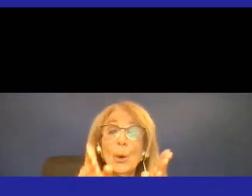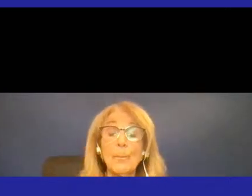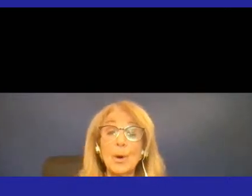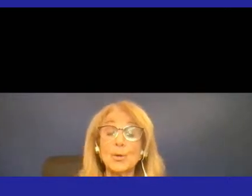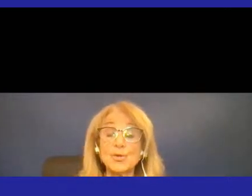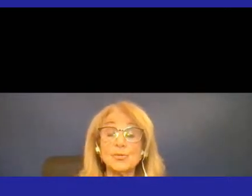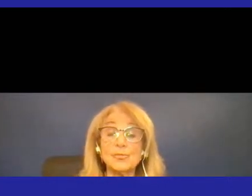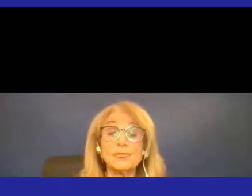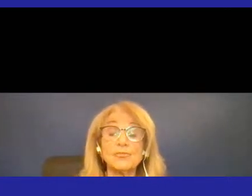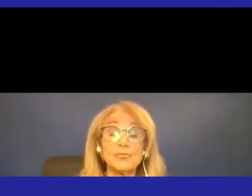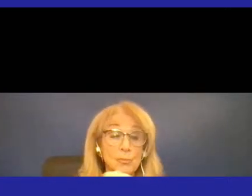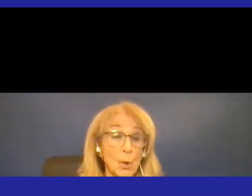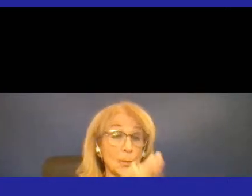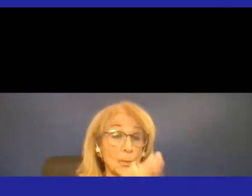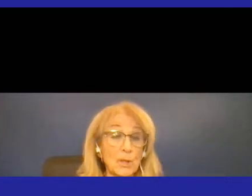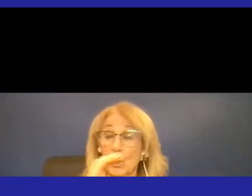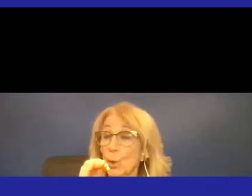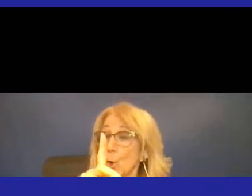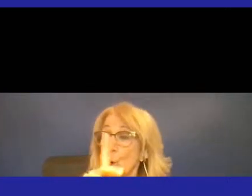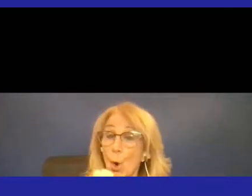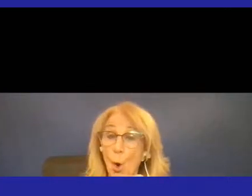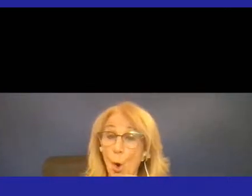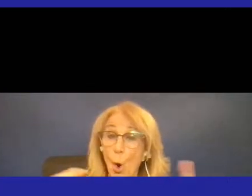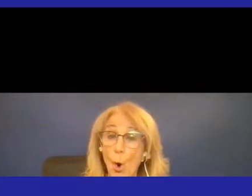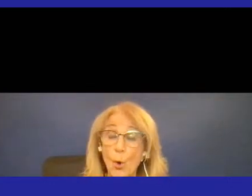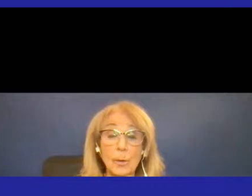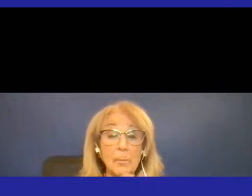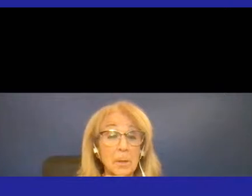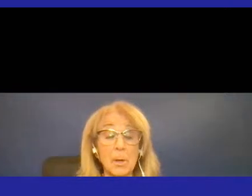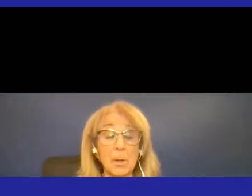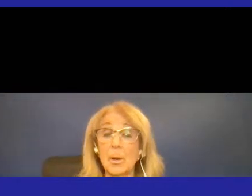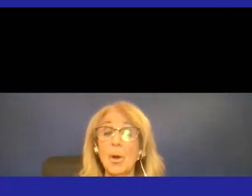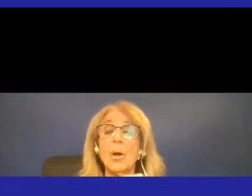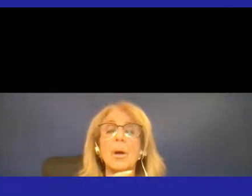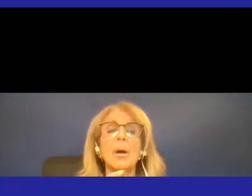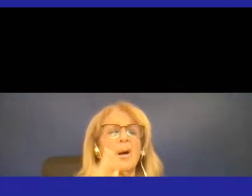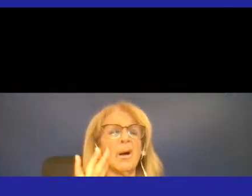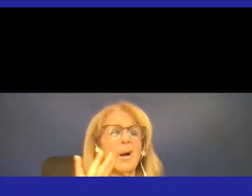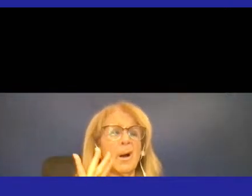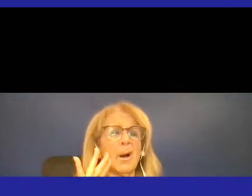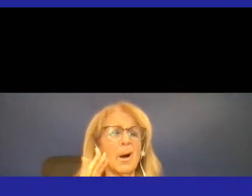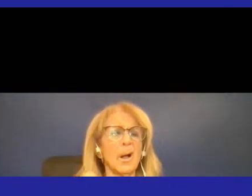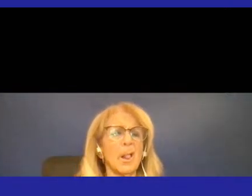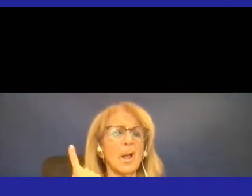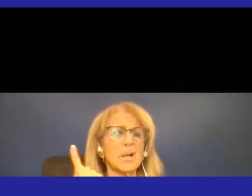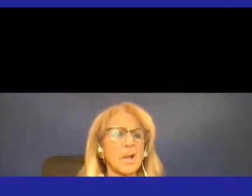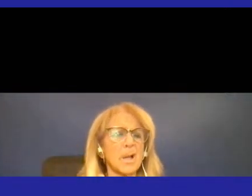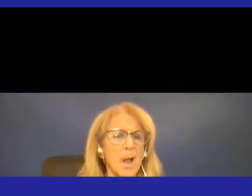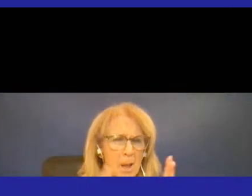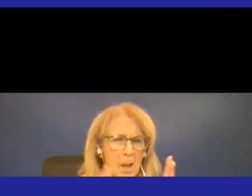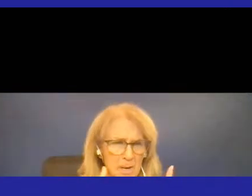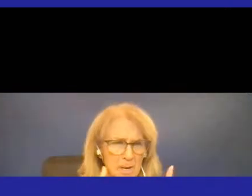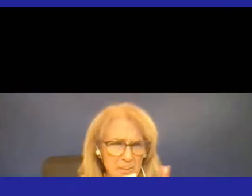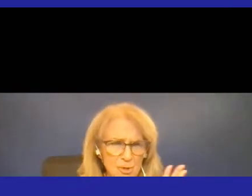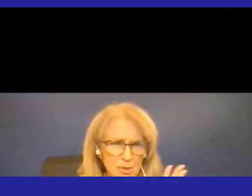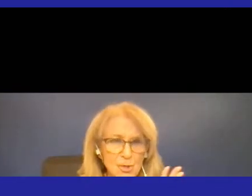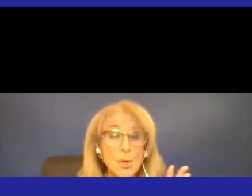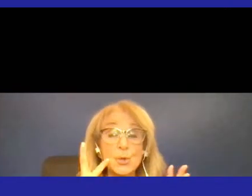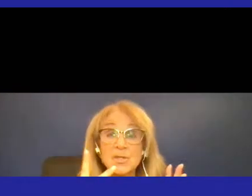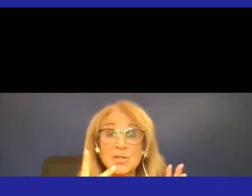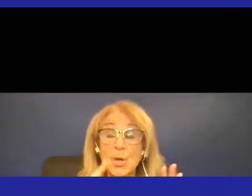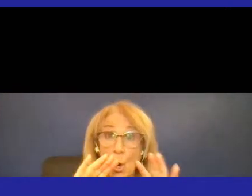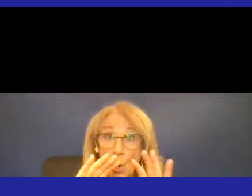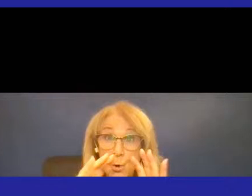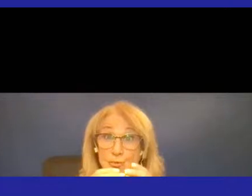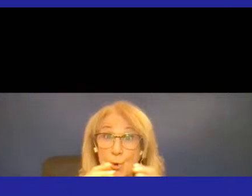okay, in the past year, all the people who registered, how many did they do? And you'll actually see there'll be, this group at the top that's like,